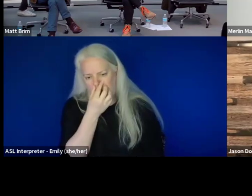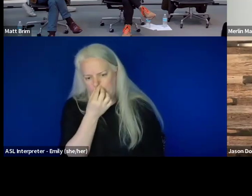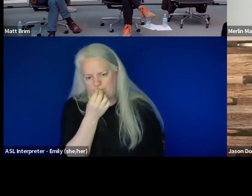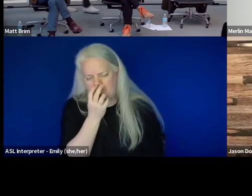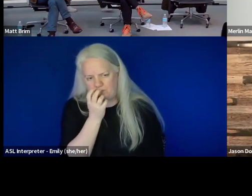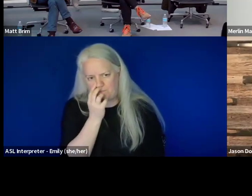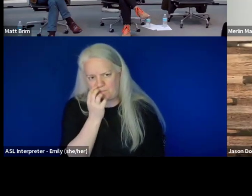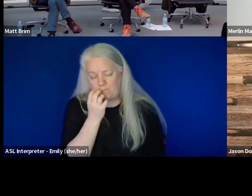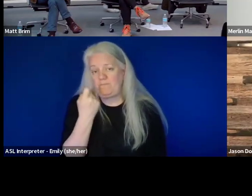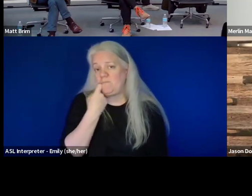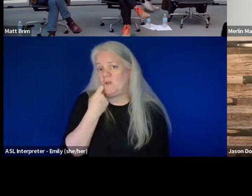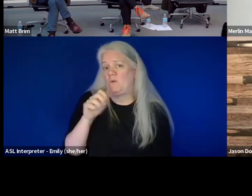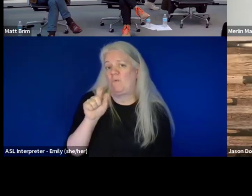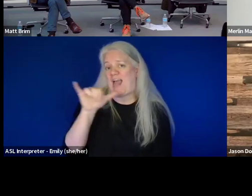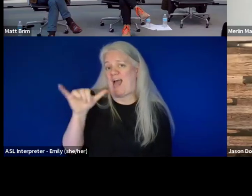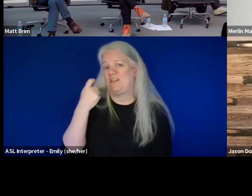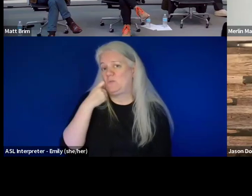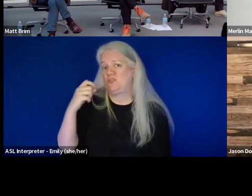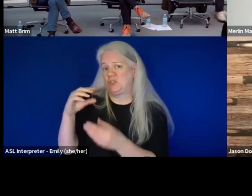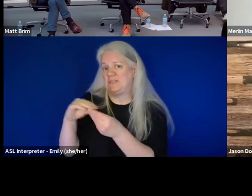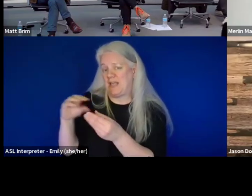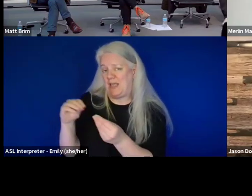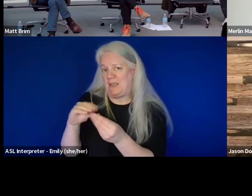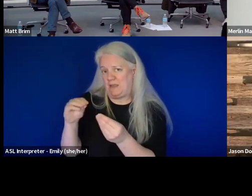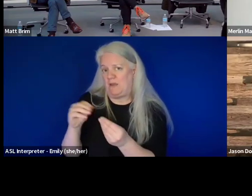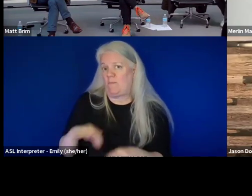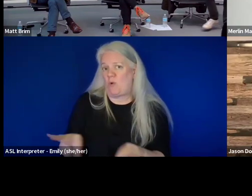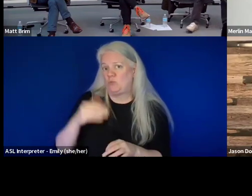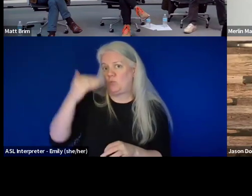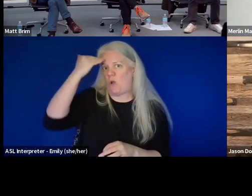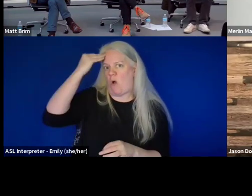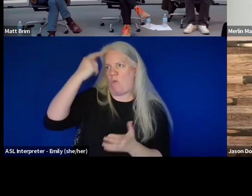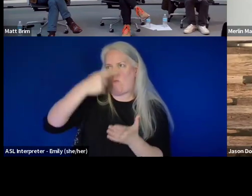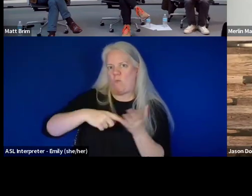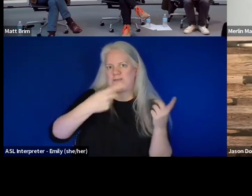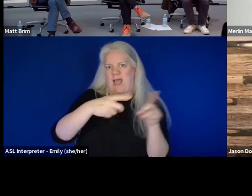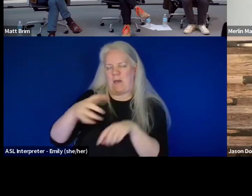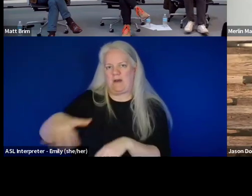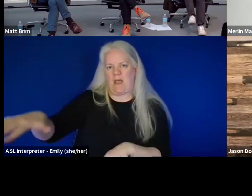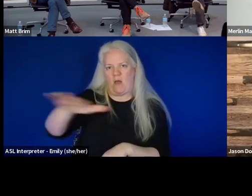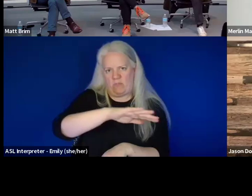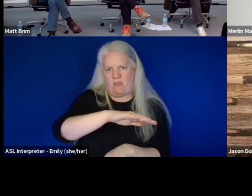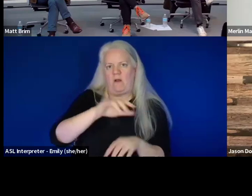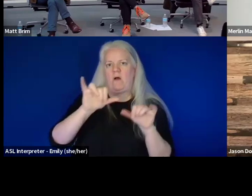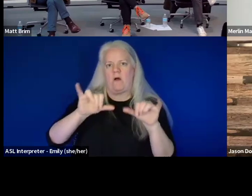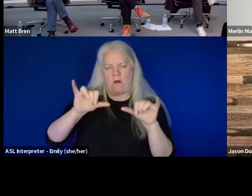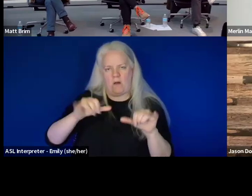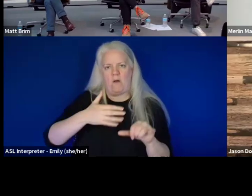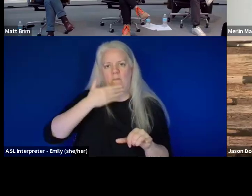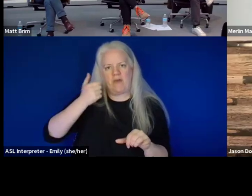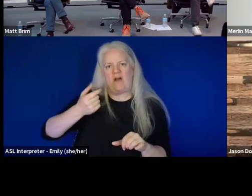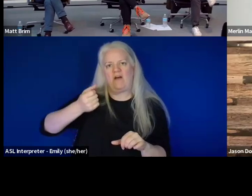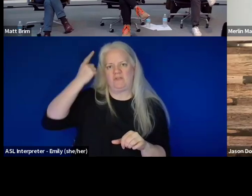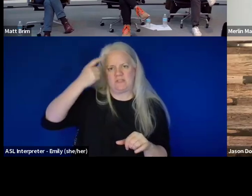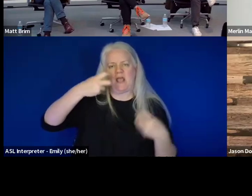saying, is by knowing what's going on, it allows us to get a better understanding of what are the issues,